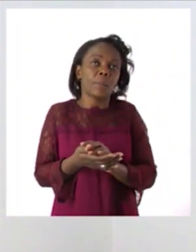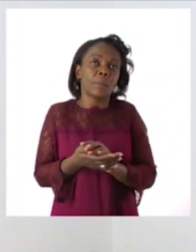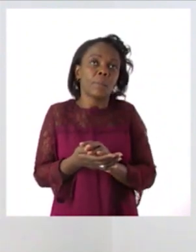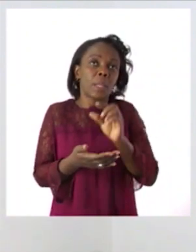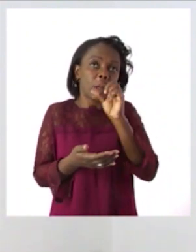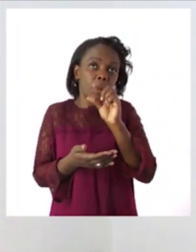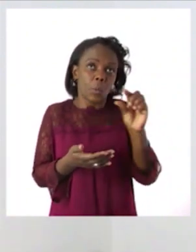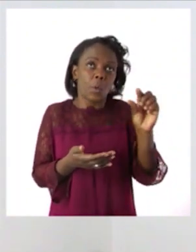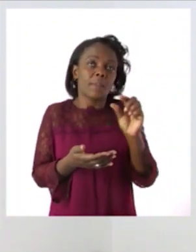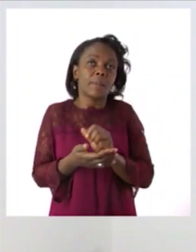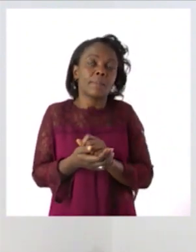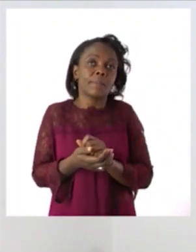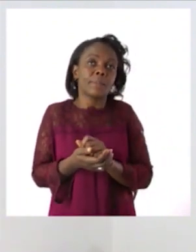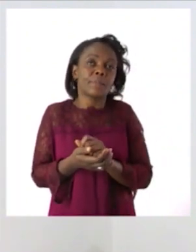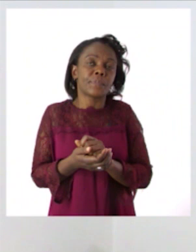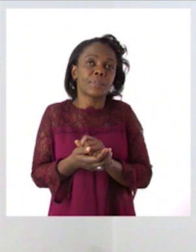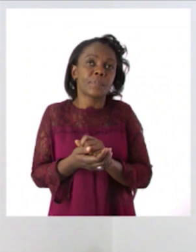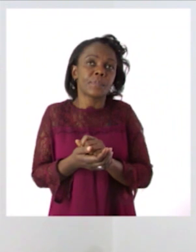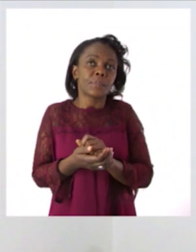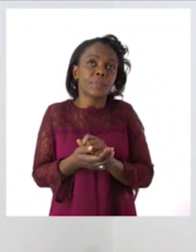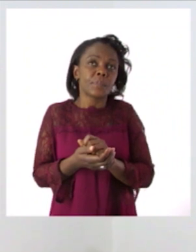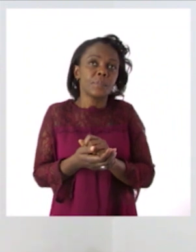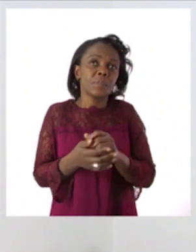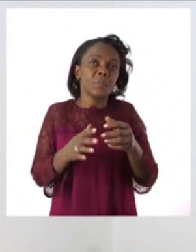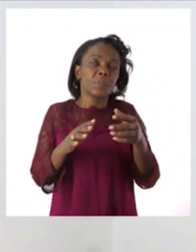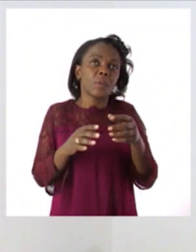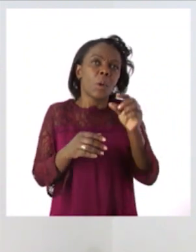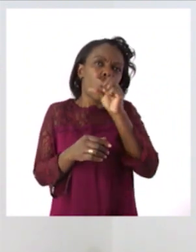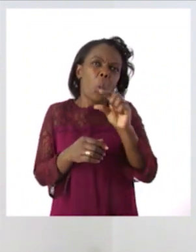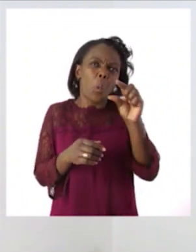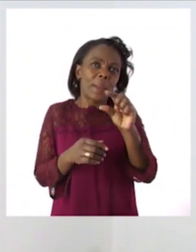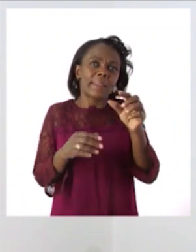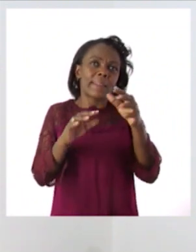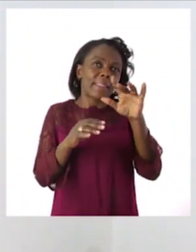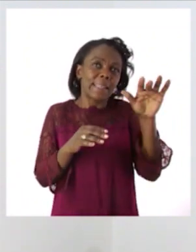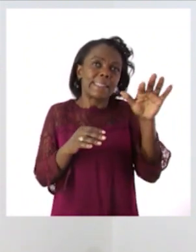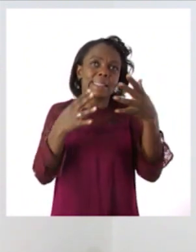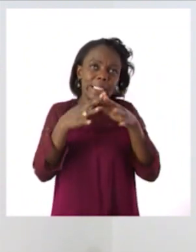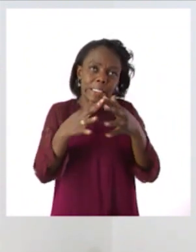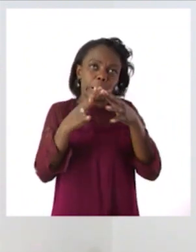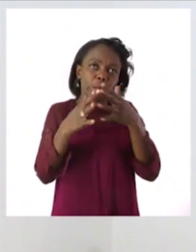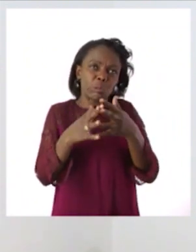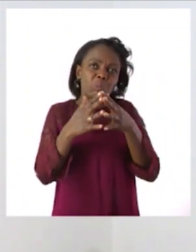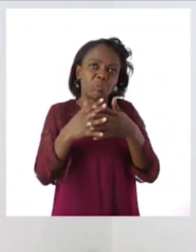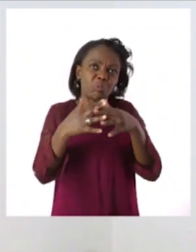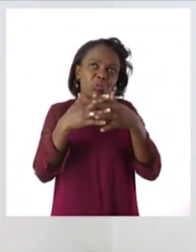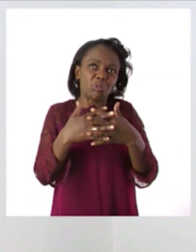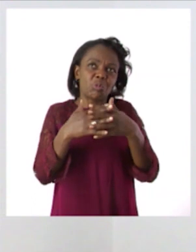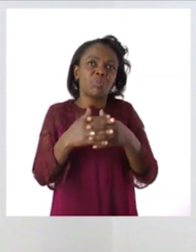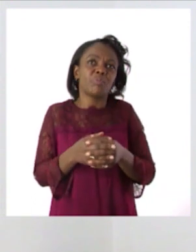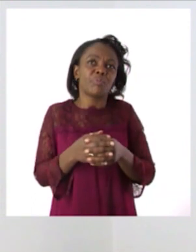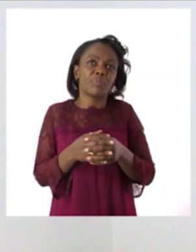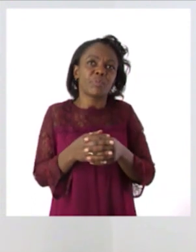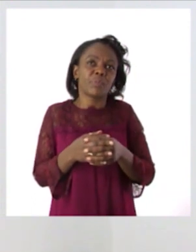is scrambled, remember? You know what is to scramble? The words, the letters are jumbled together and they don't